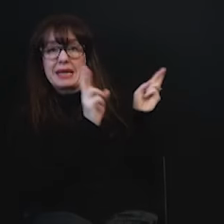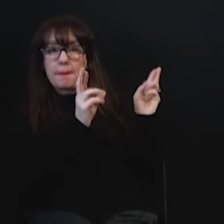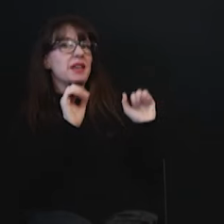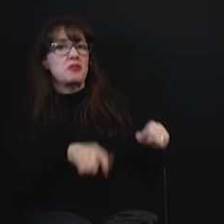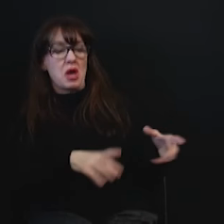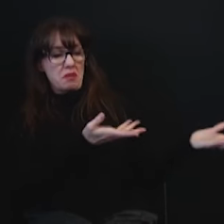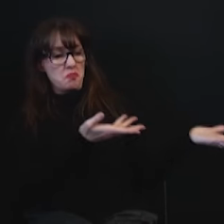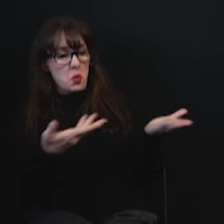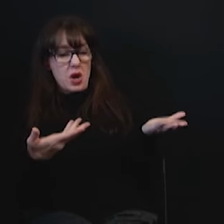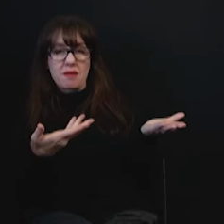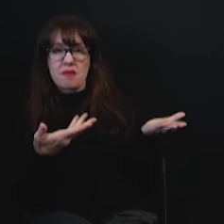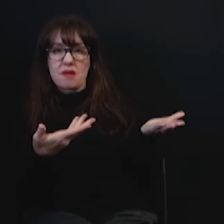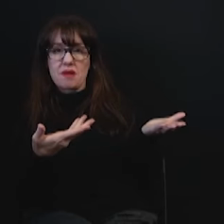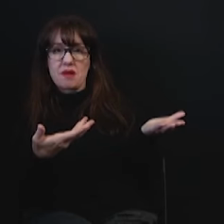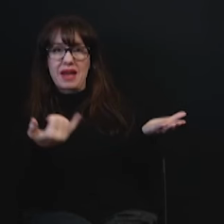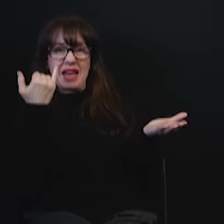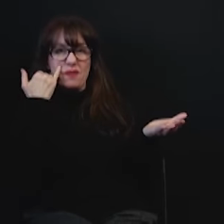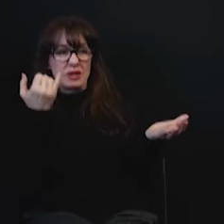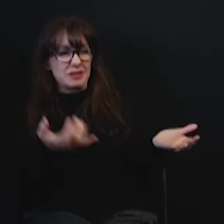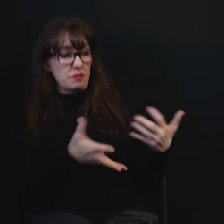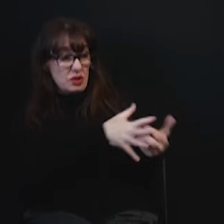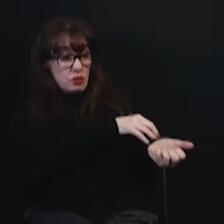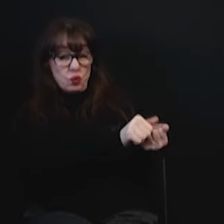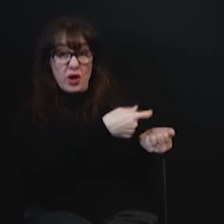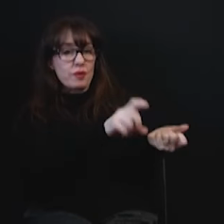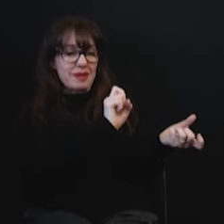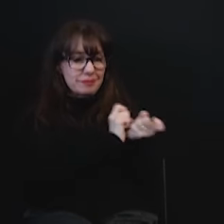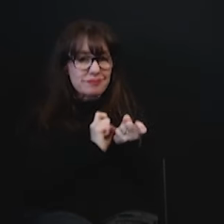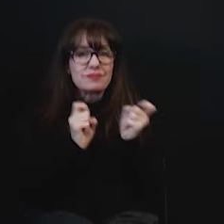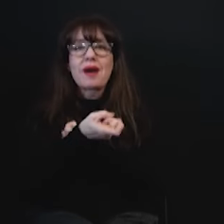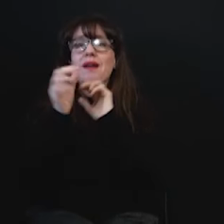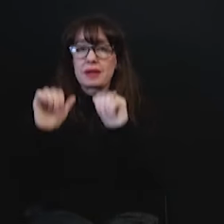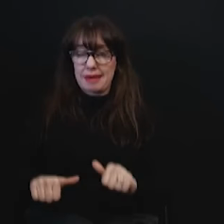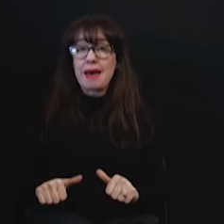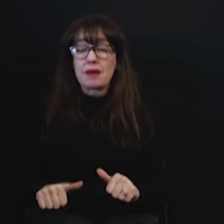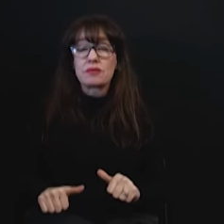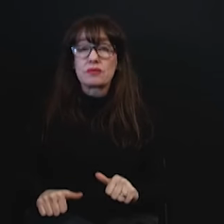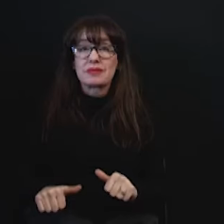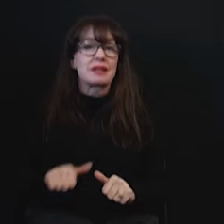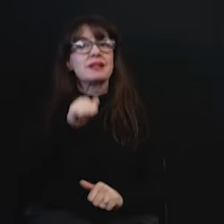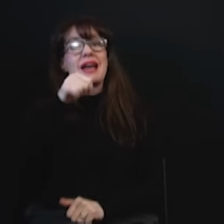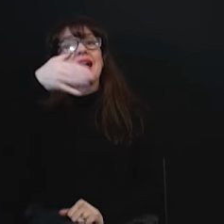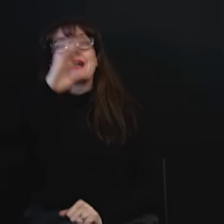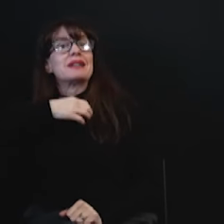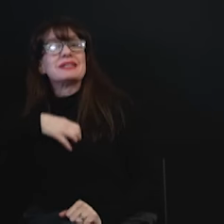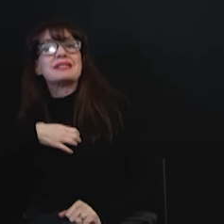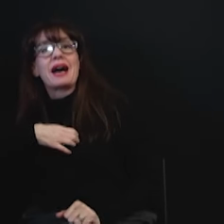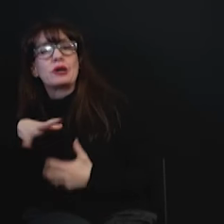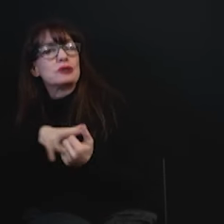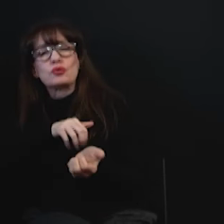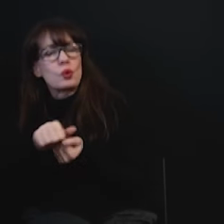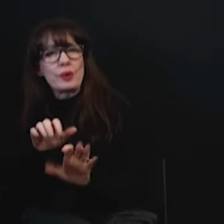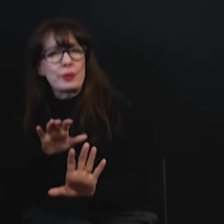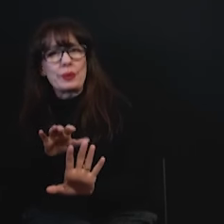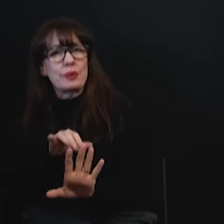can't bring out of, even if it was meant to destroy you. Not God's desire to destroy you,